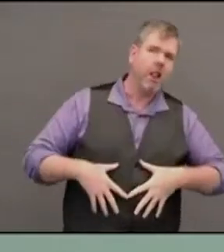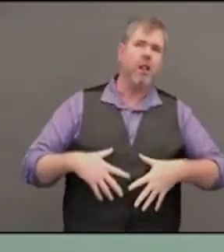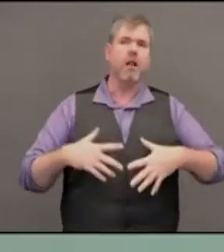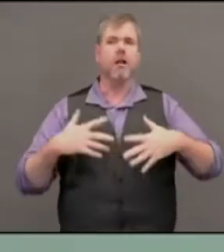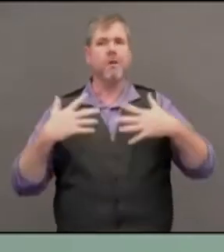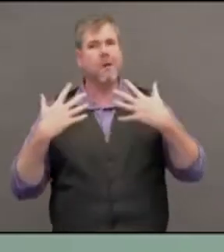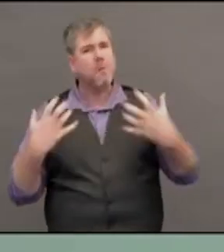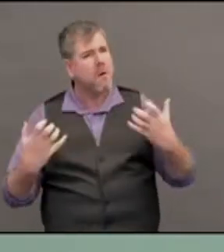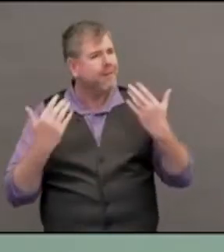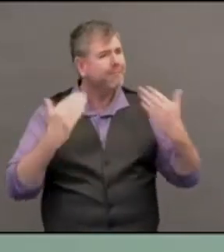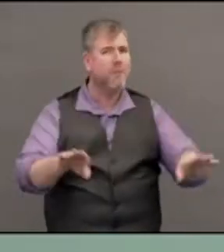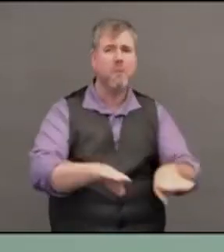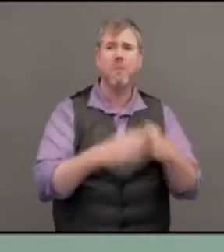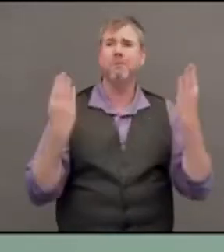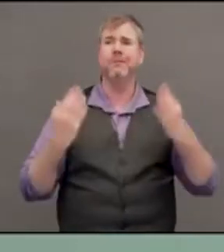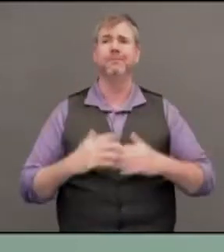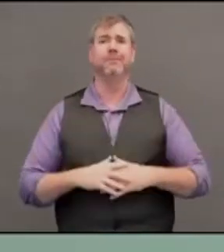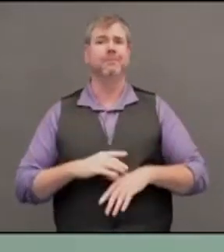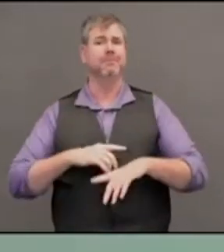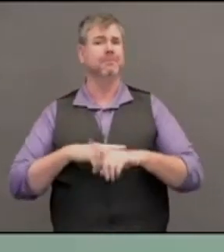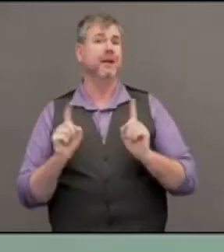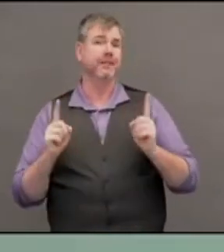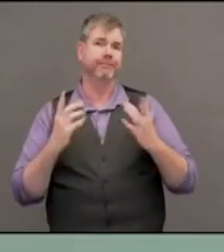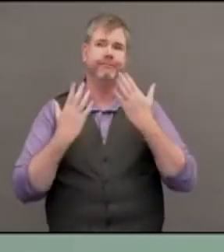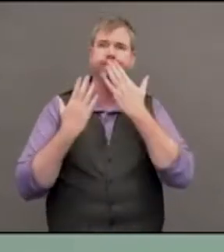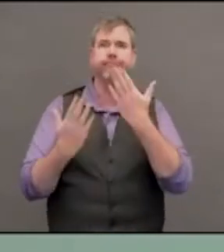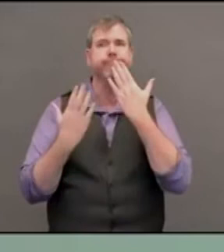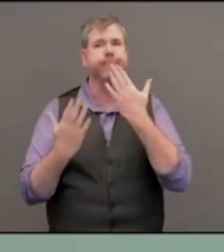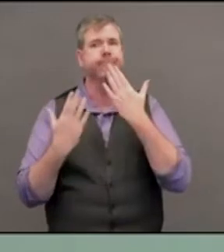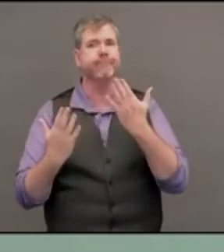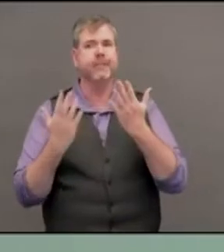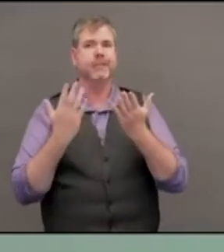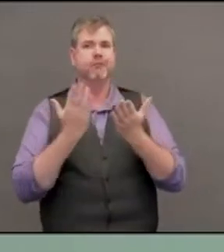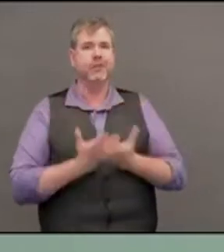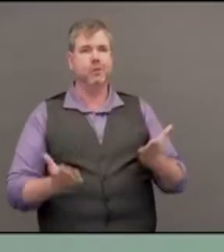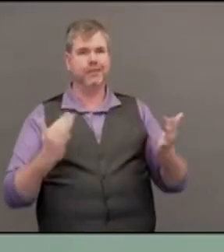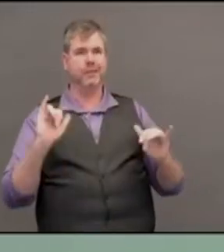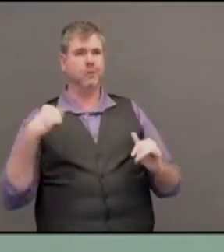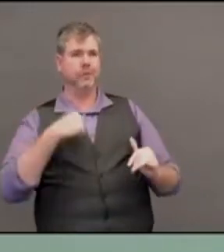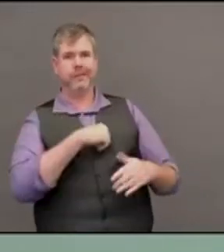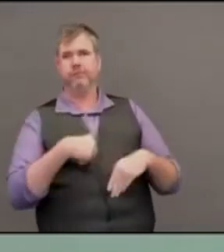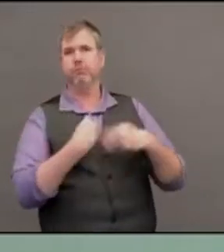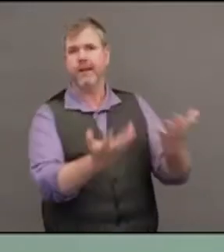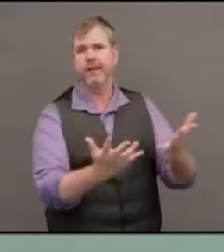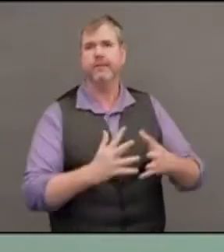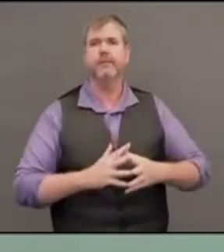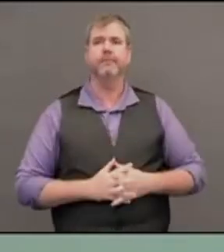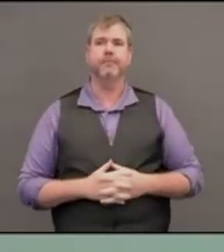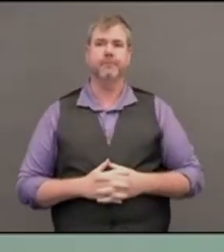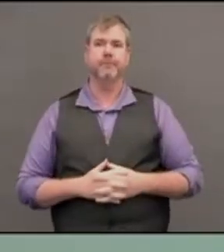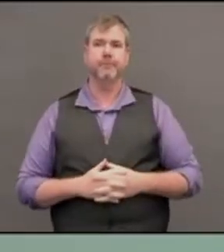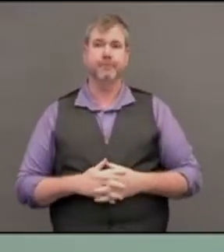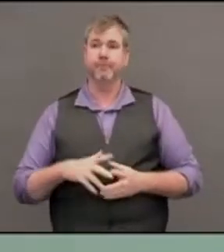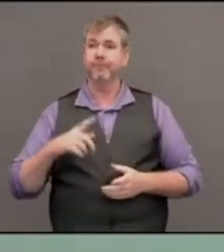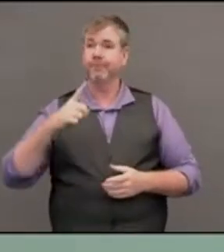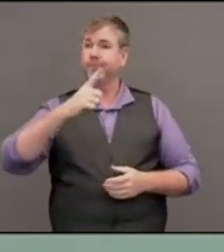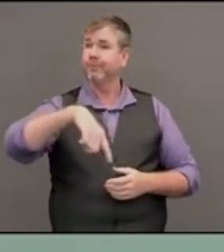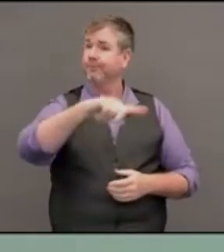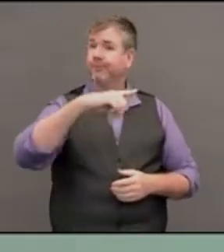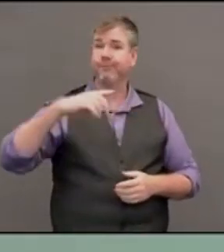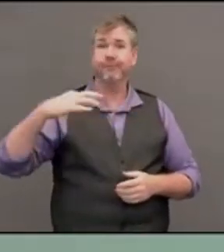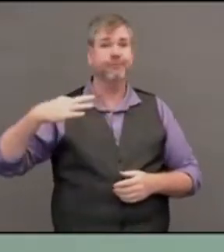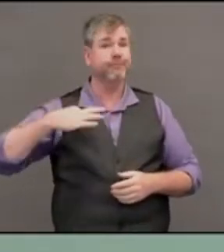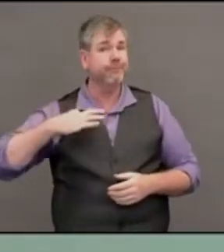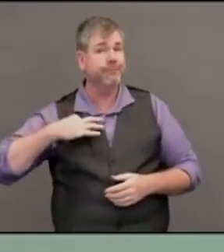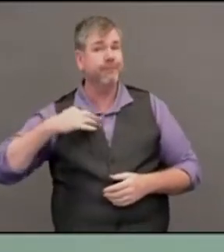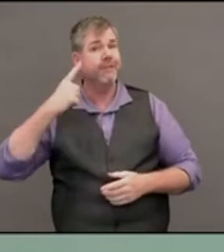most part, they're very grateful for the resources that we do give them. We give them resources so they could apply for grants, as well as guide them to places